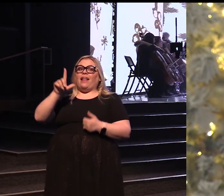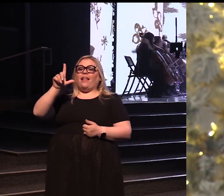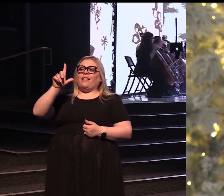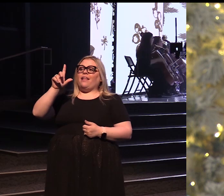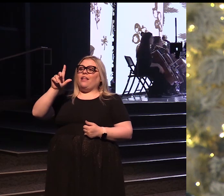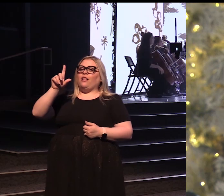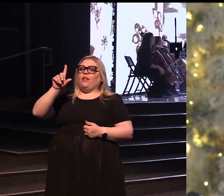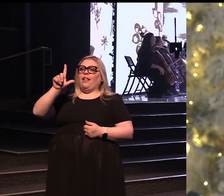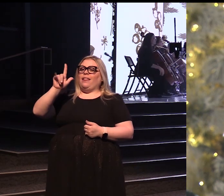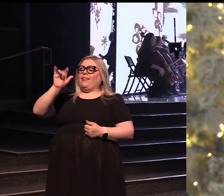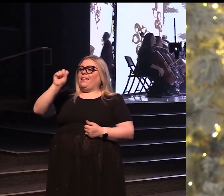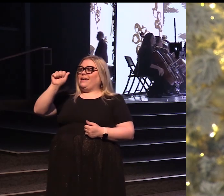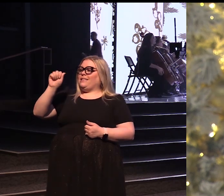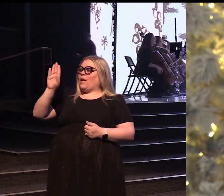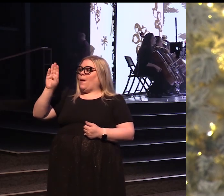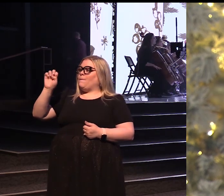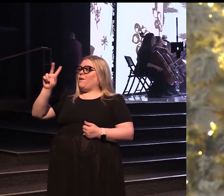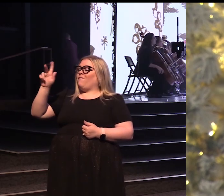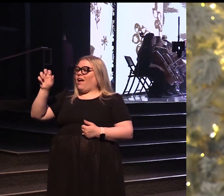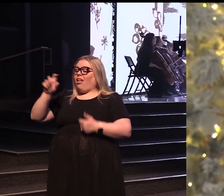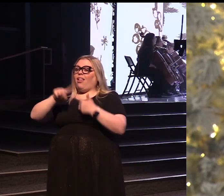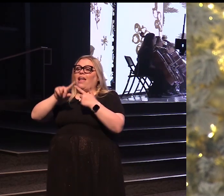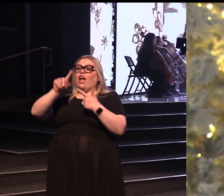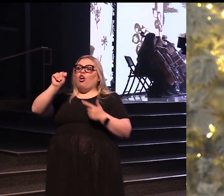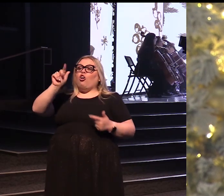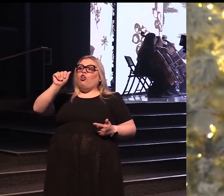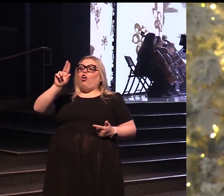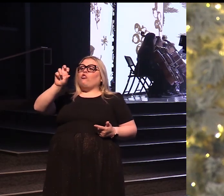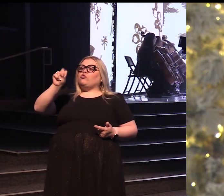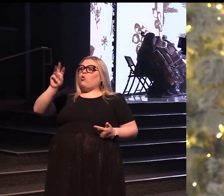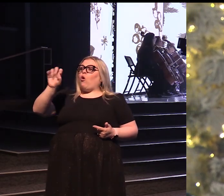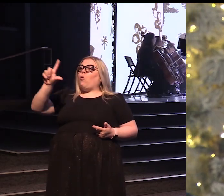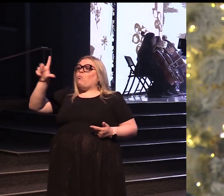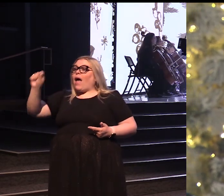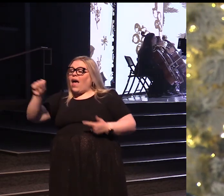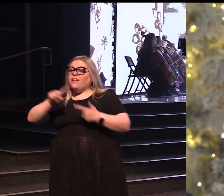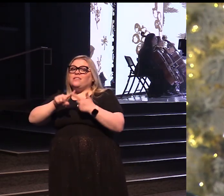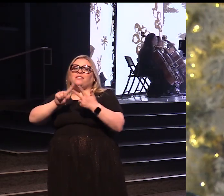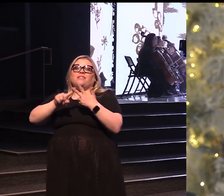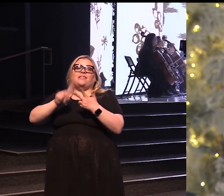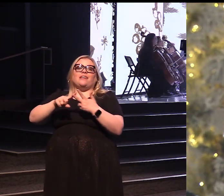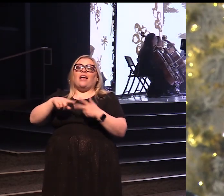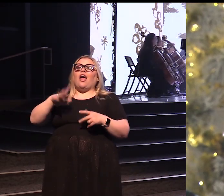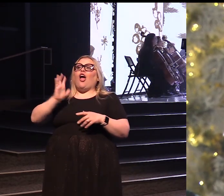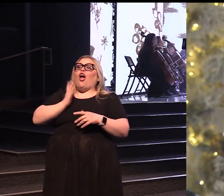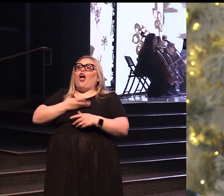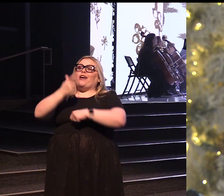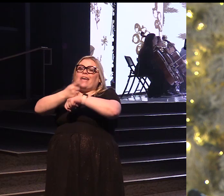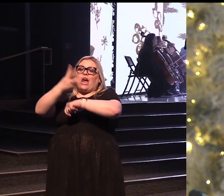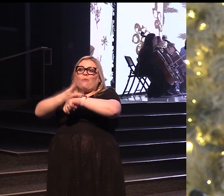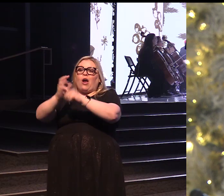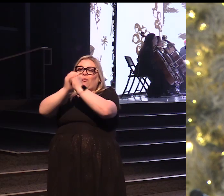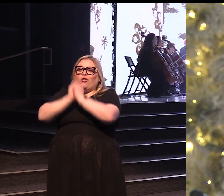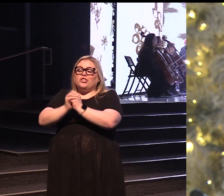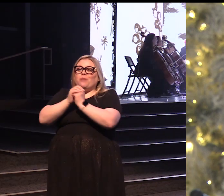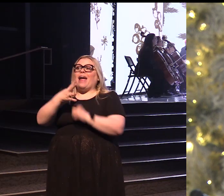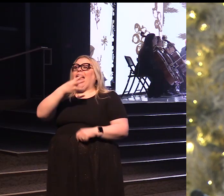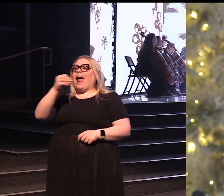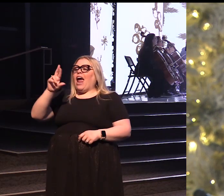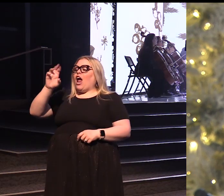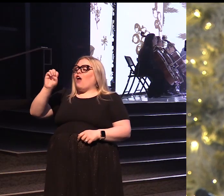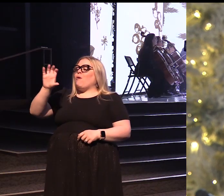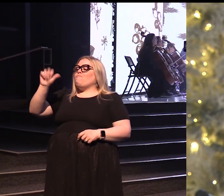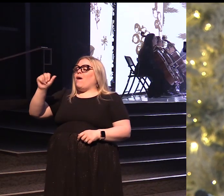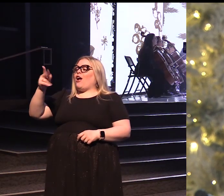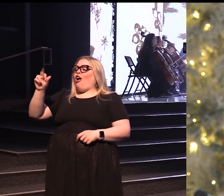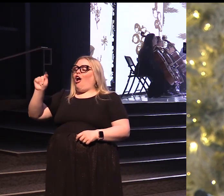Rivera. We have Tauren Wells with us, Bryan and Katie Torwalt. And, of course, we have our own Rebecca Hart singing Oh